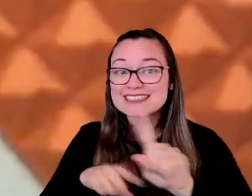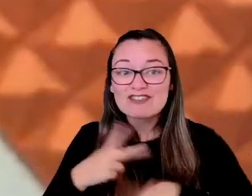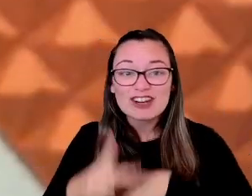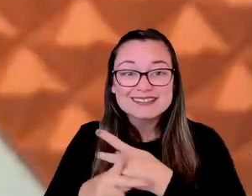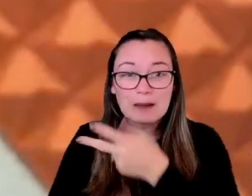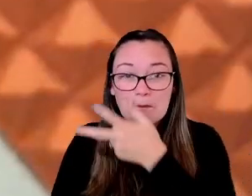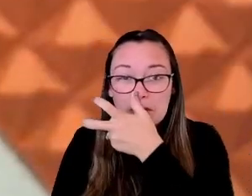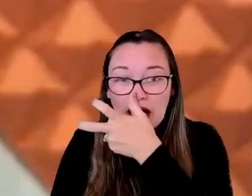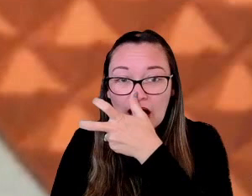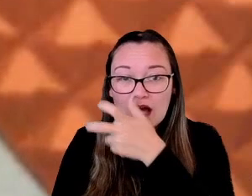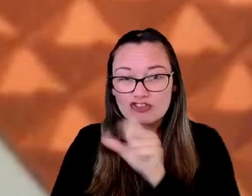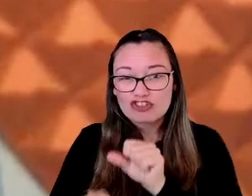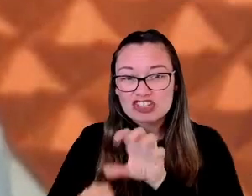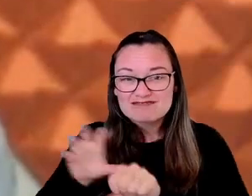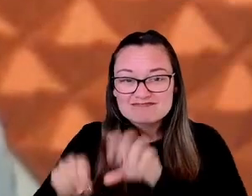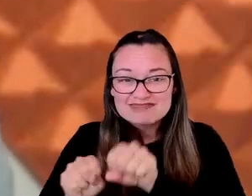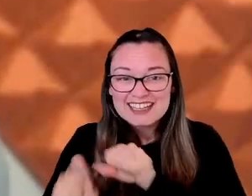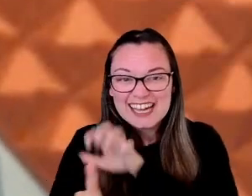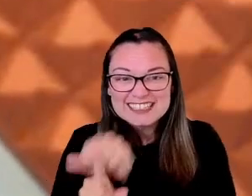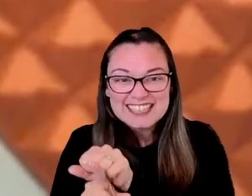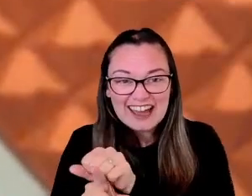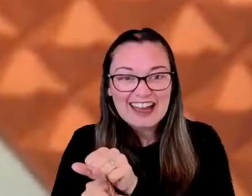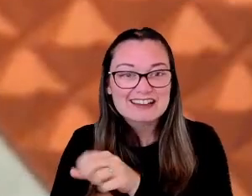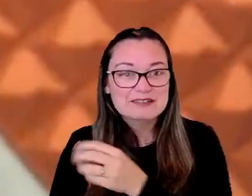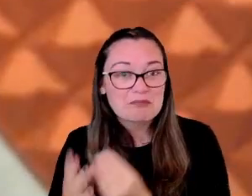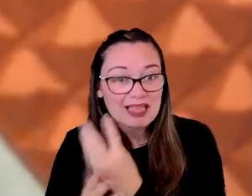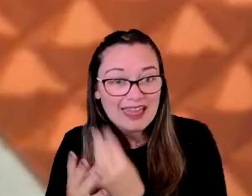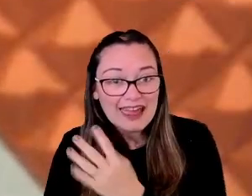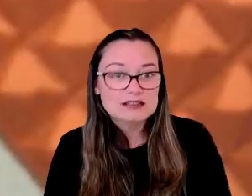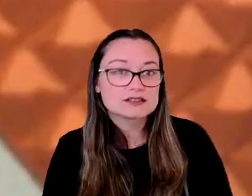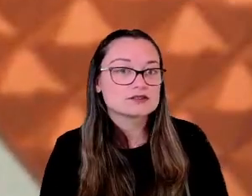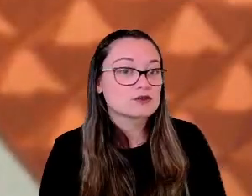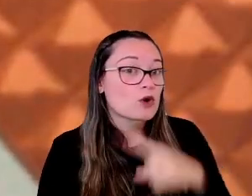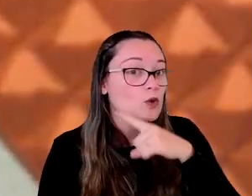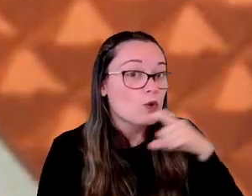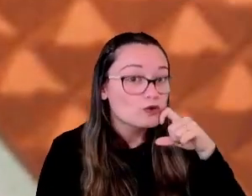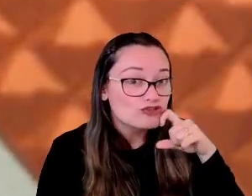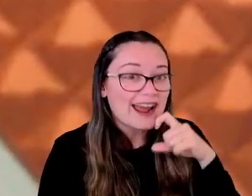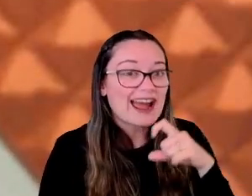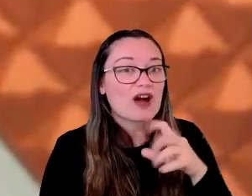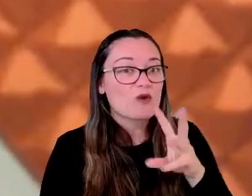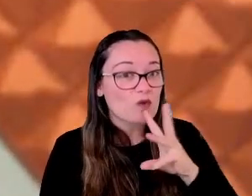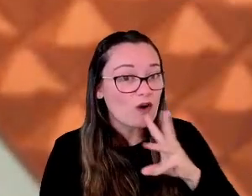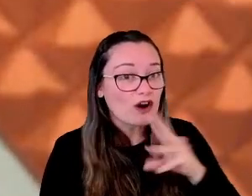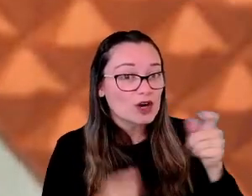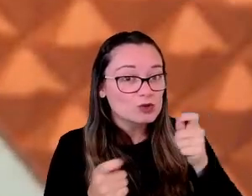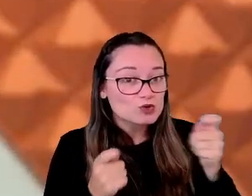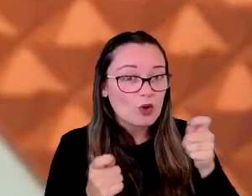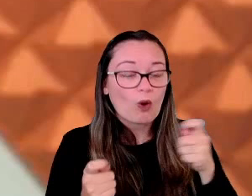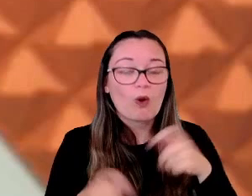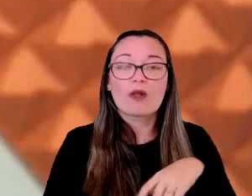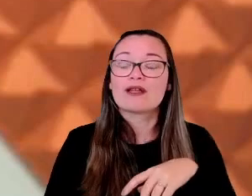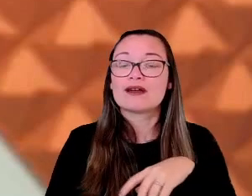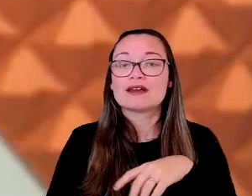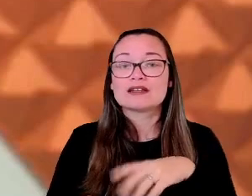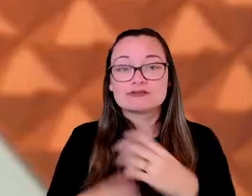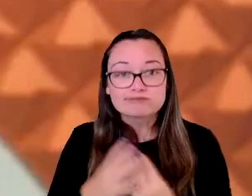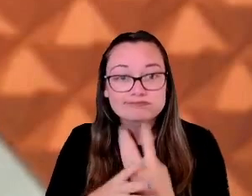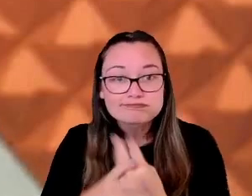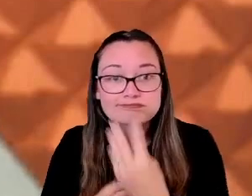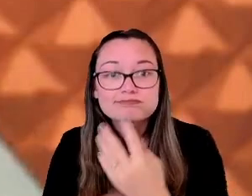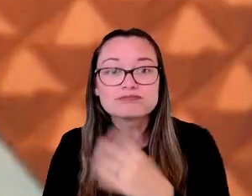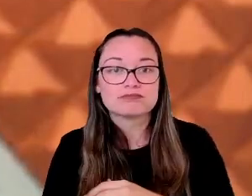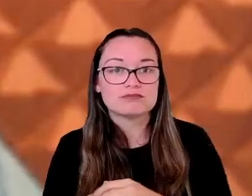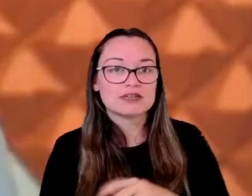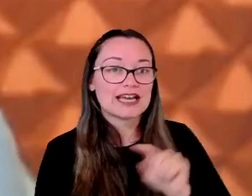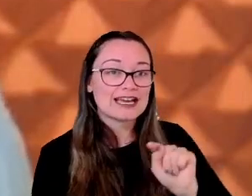that can affect certain types of crops, to knowing drought control, to knowing irrigation systems, to knowing how to put tile